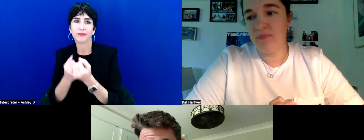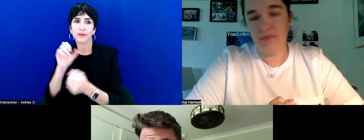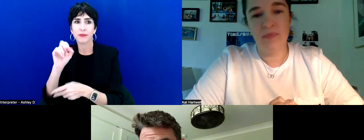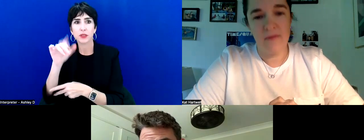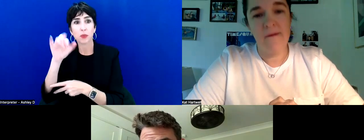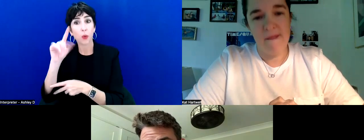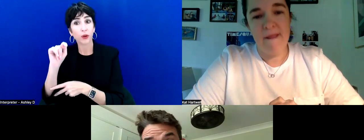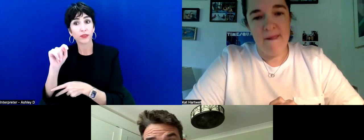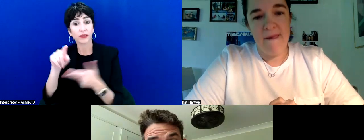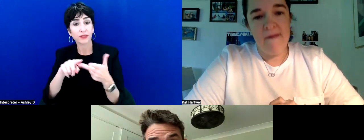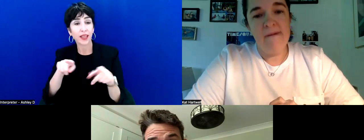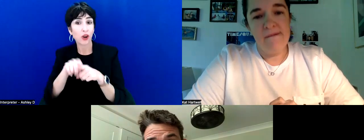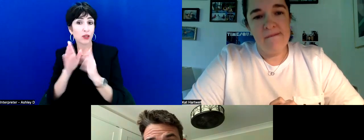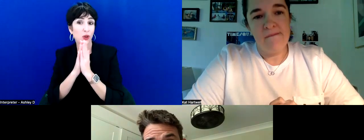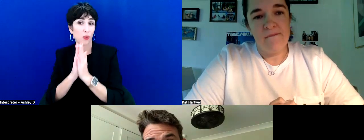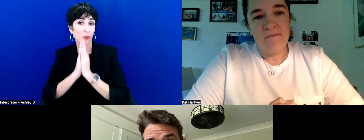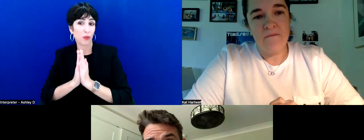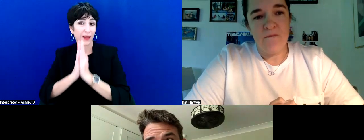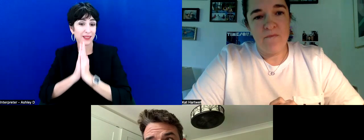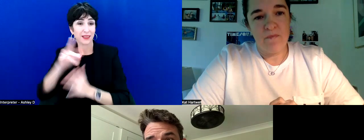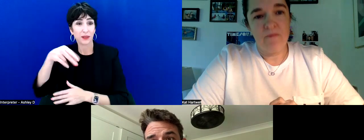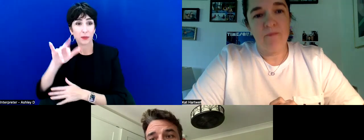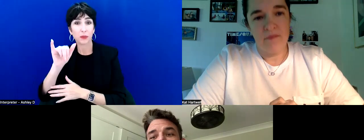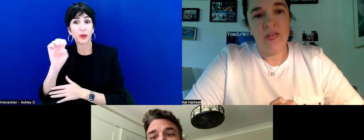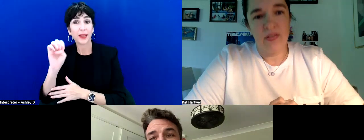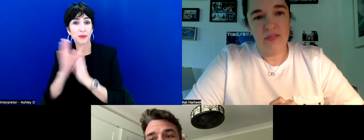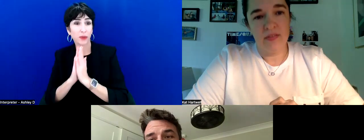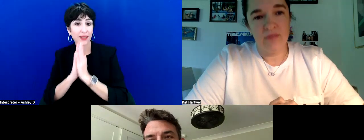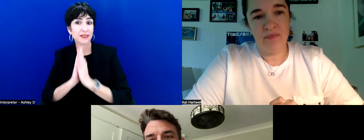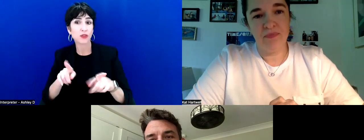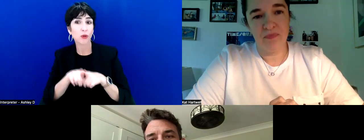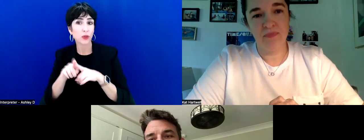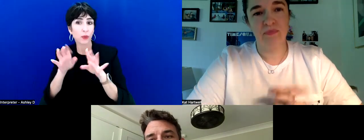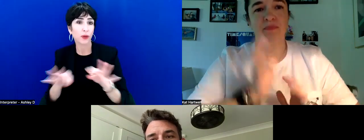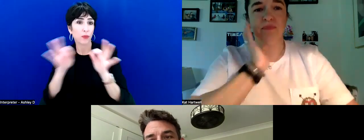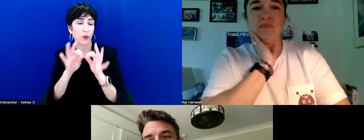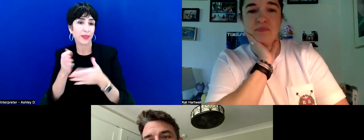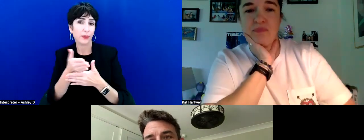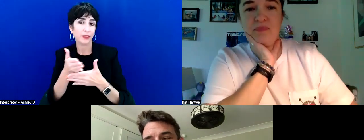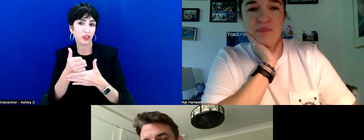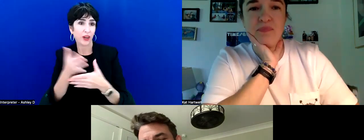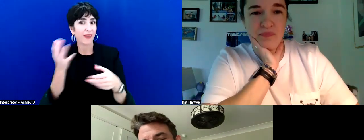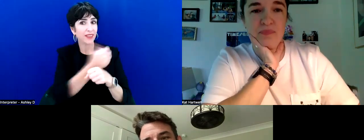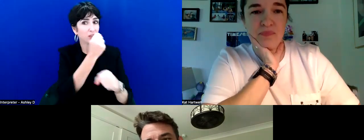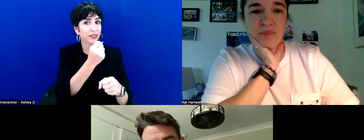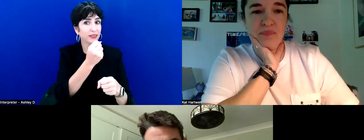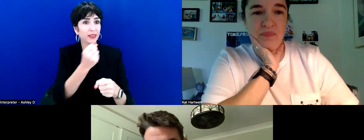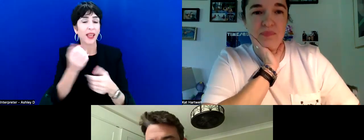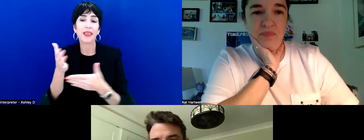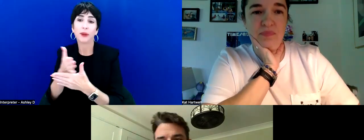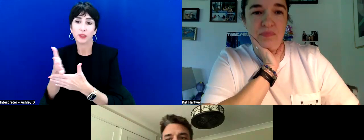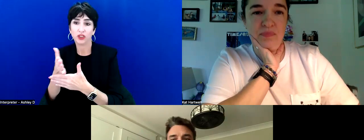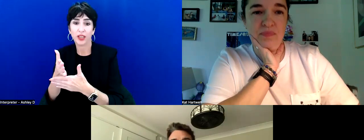also praise reports, right? Just like it's important that we share in victories, and it's important we